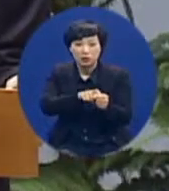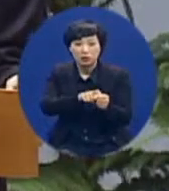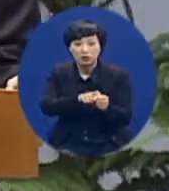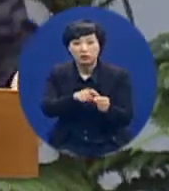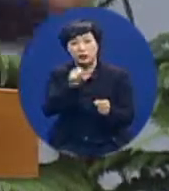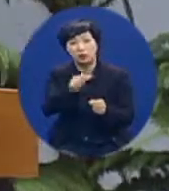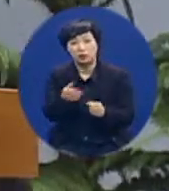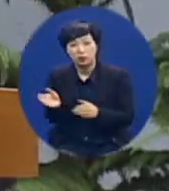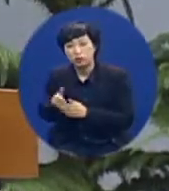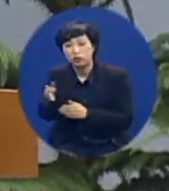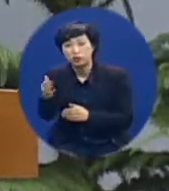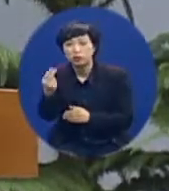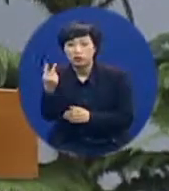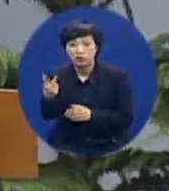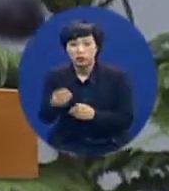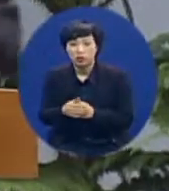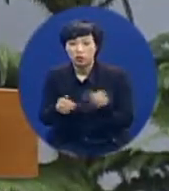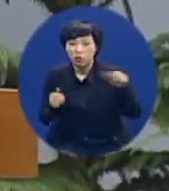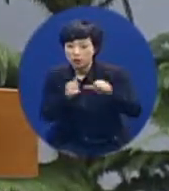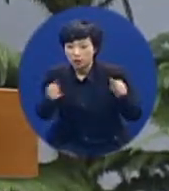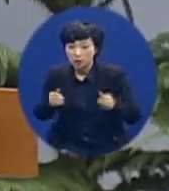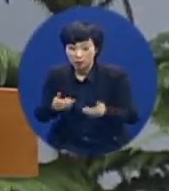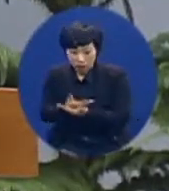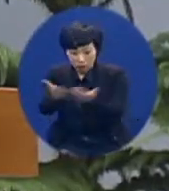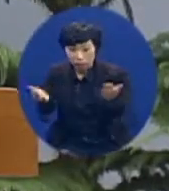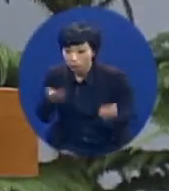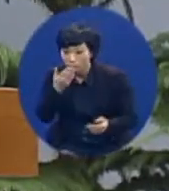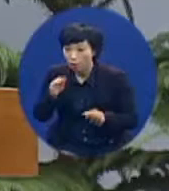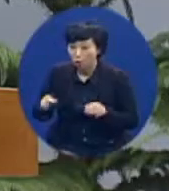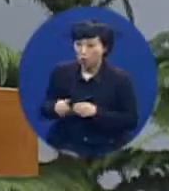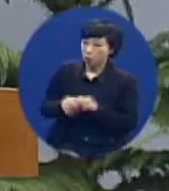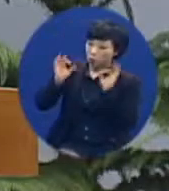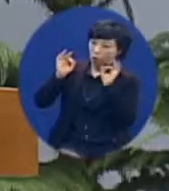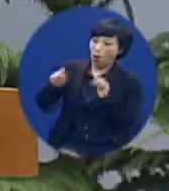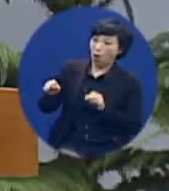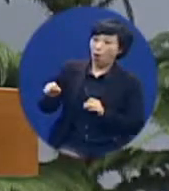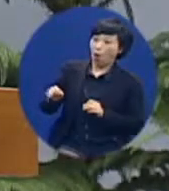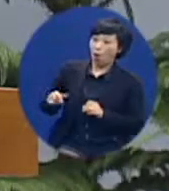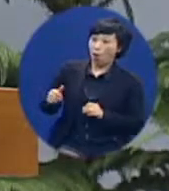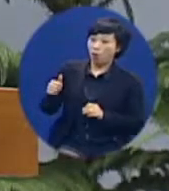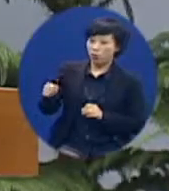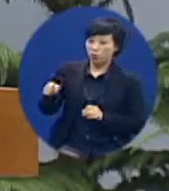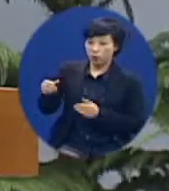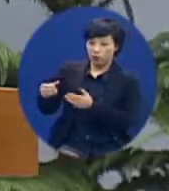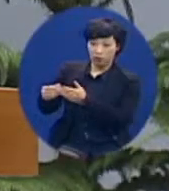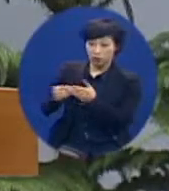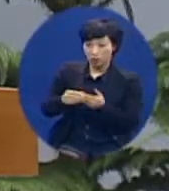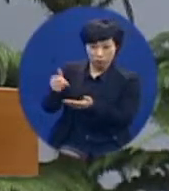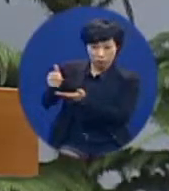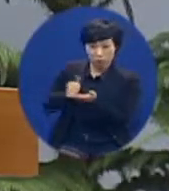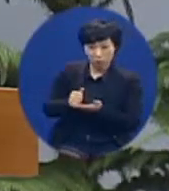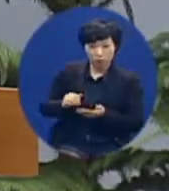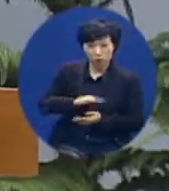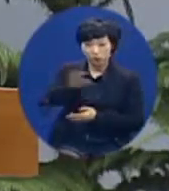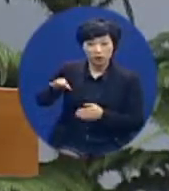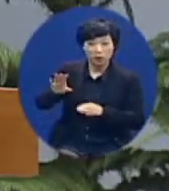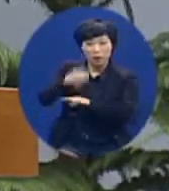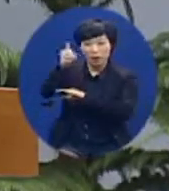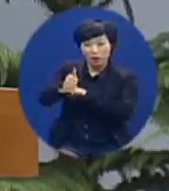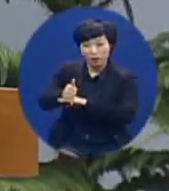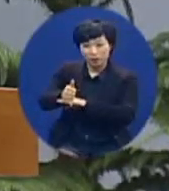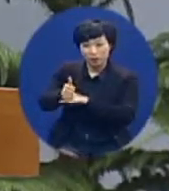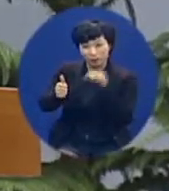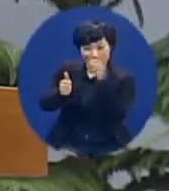the Israelites misunderstood Jesus that they wanted to make him their king. He healed